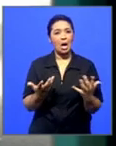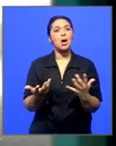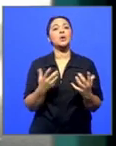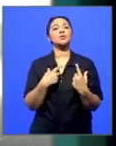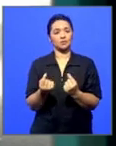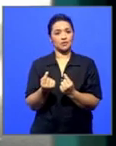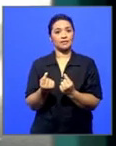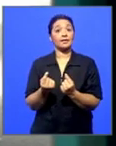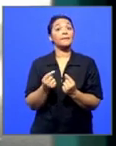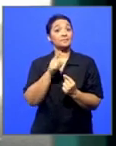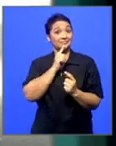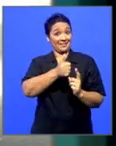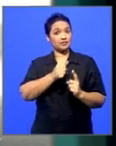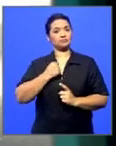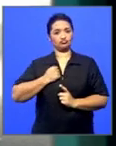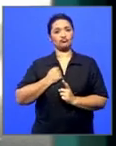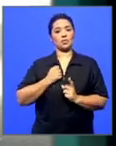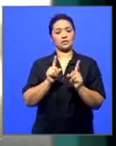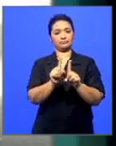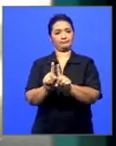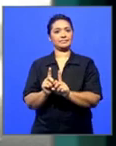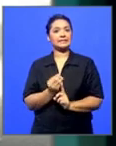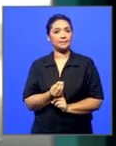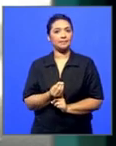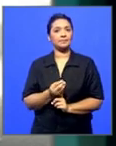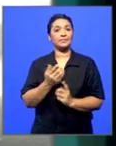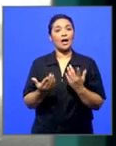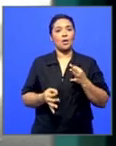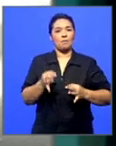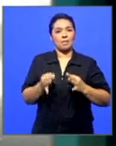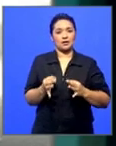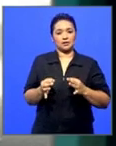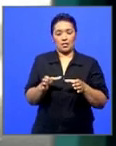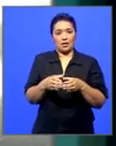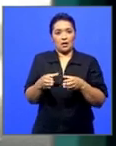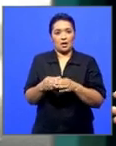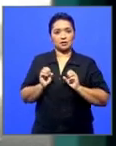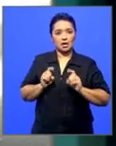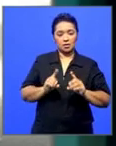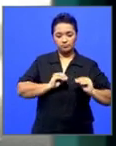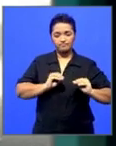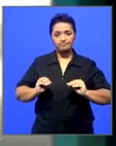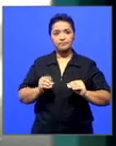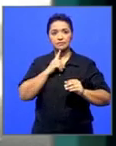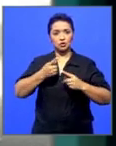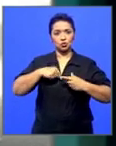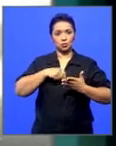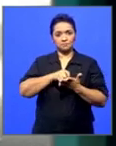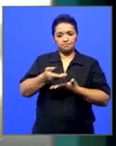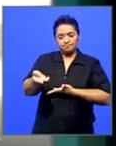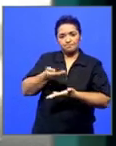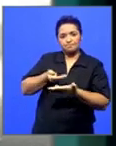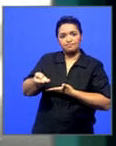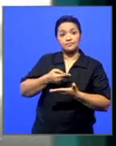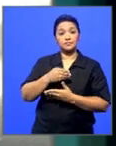Comrade Mandela and other comrades, even through political education classes, where we exchanged notes.